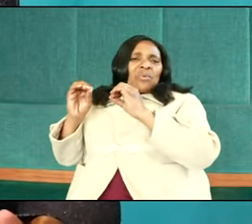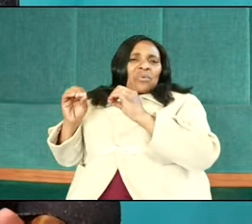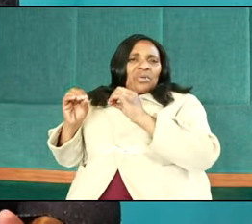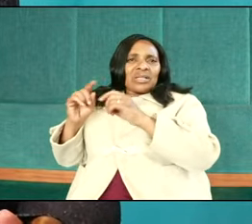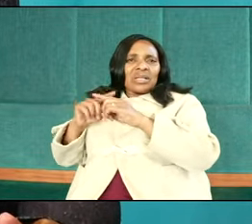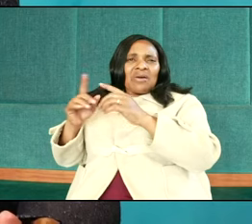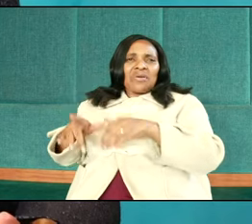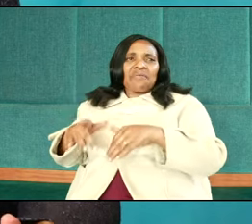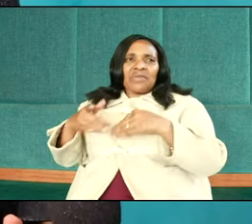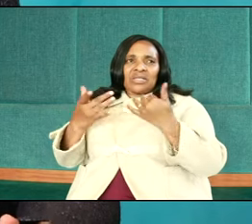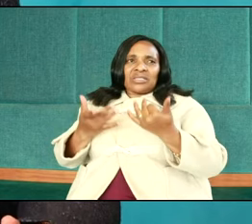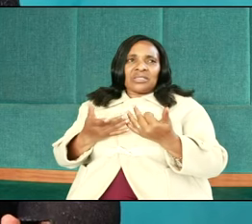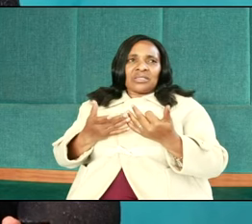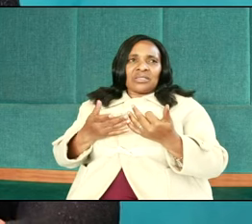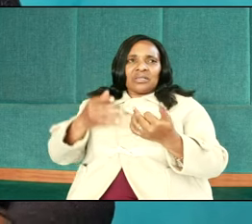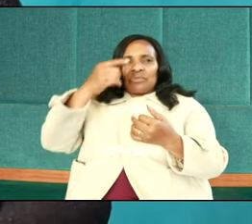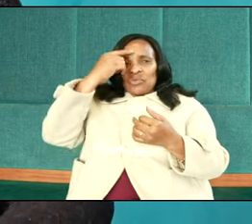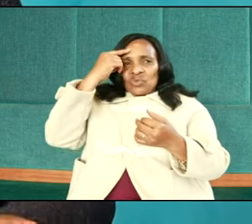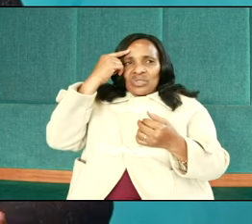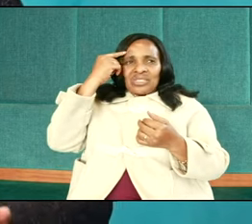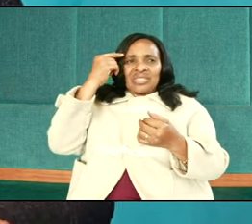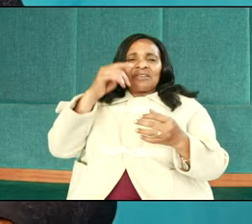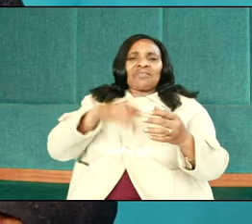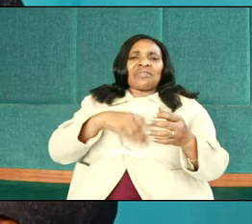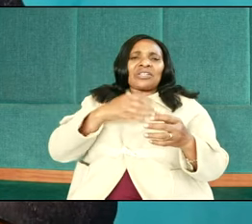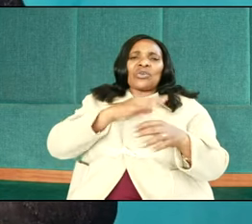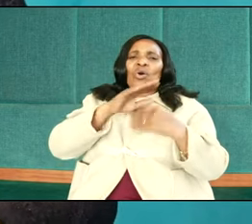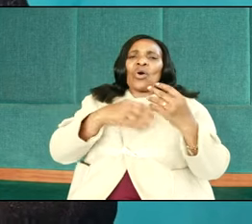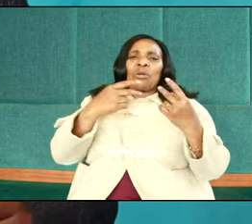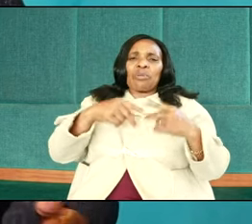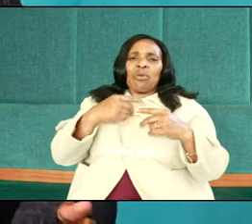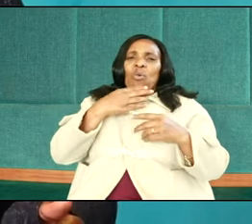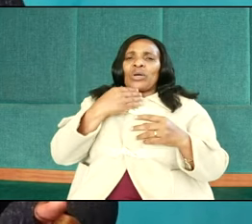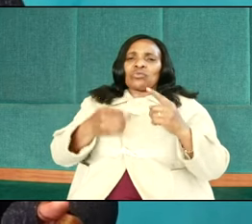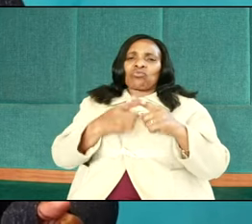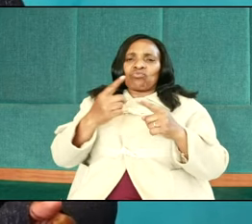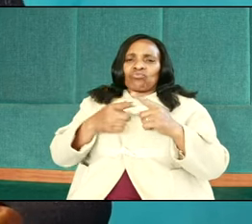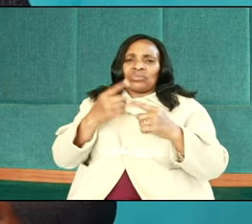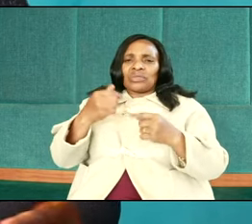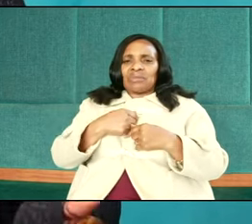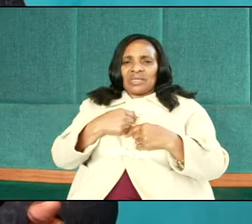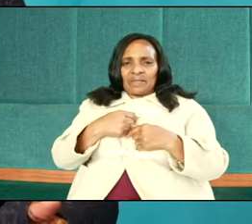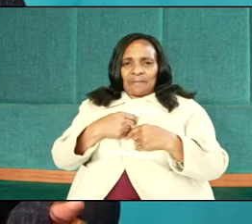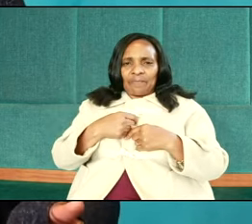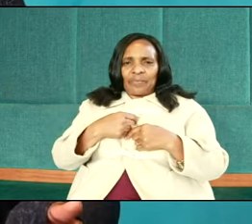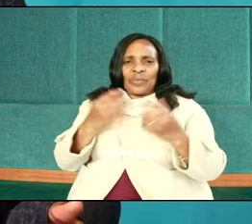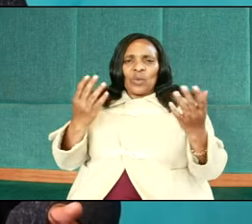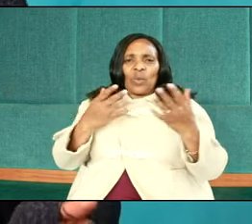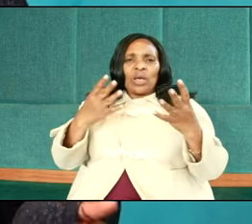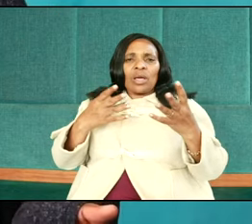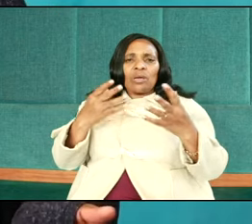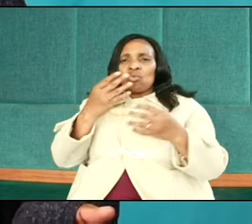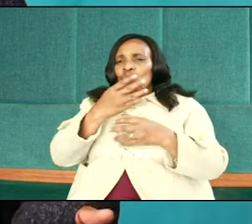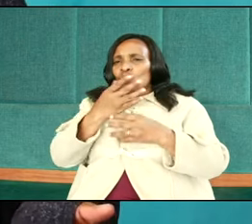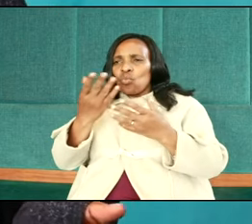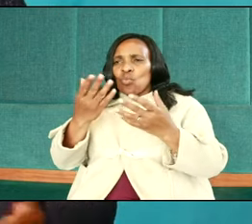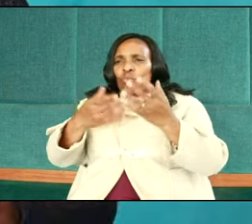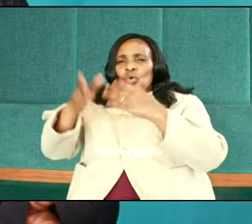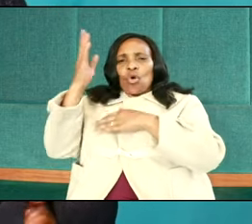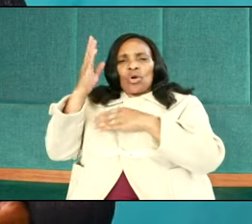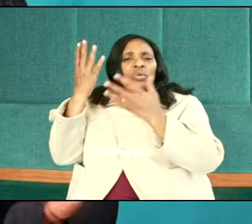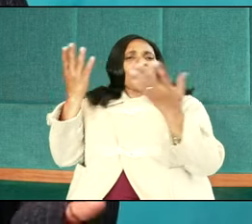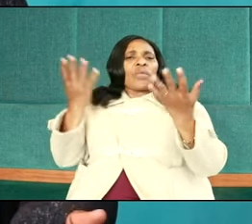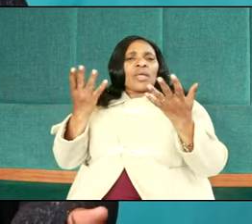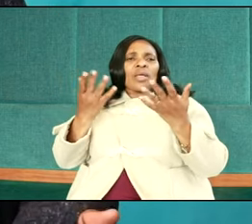he feels, because he feels as if all these people want to kill me. You know, like Jezebel wants to kill me. Like, where are you, God? Like, why aren't